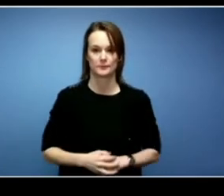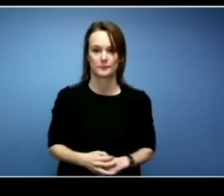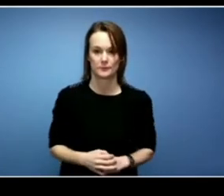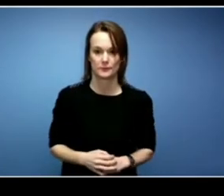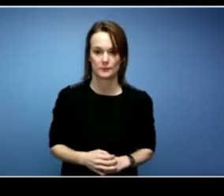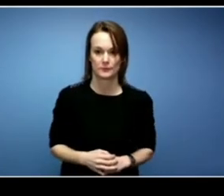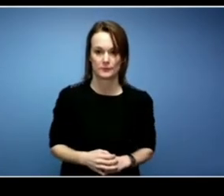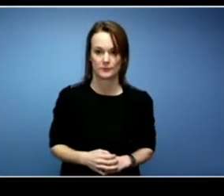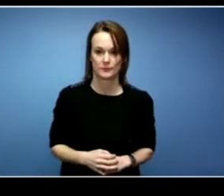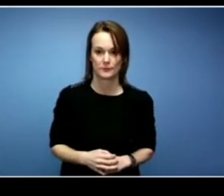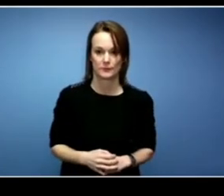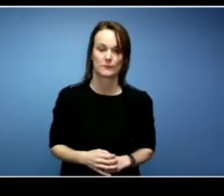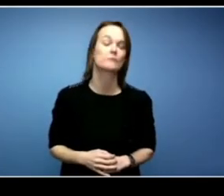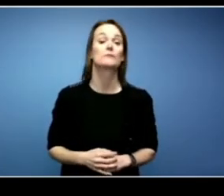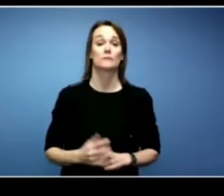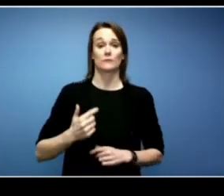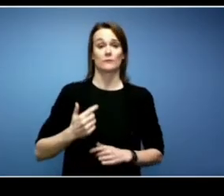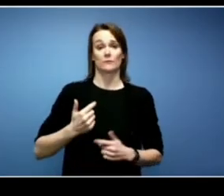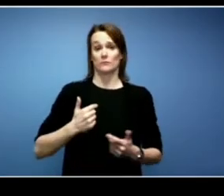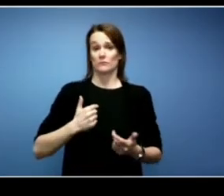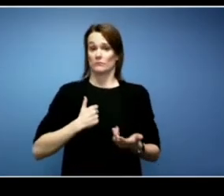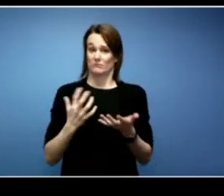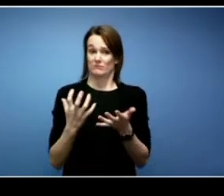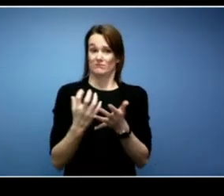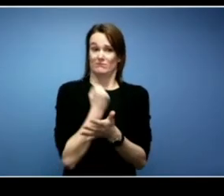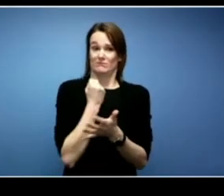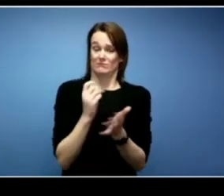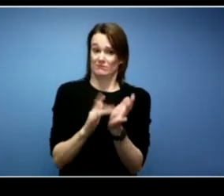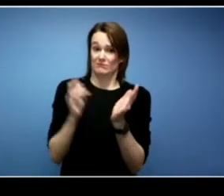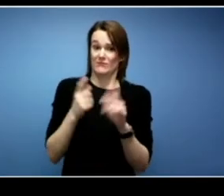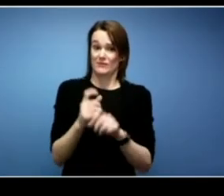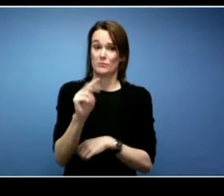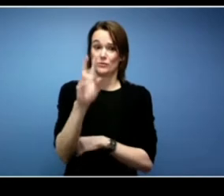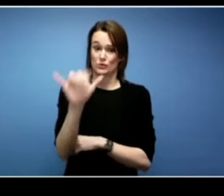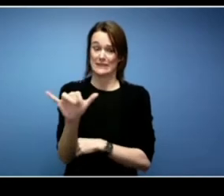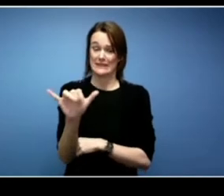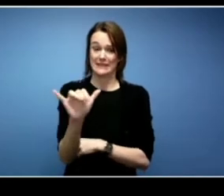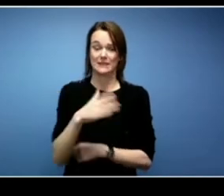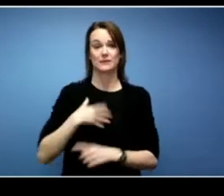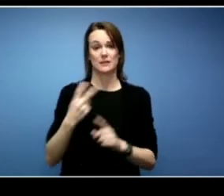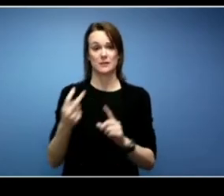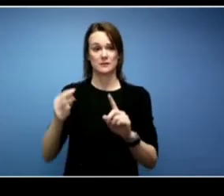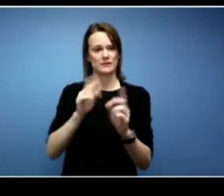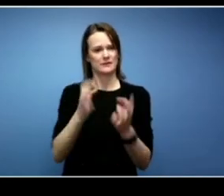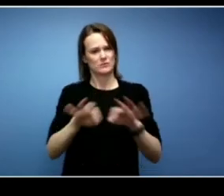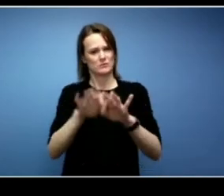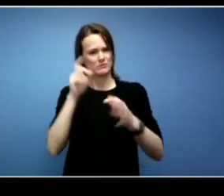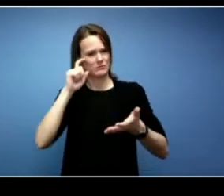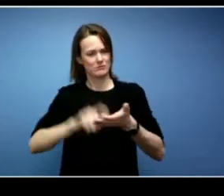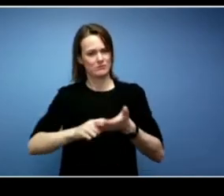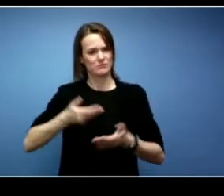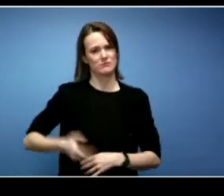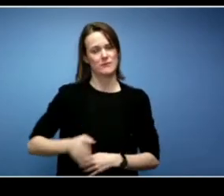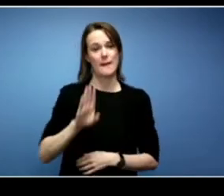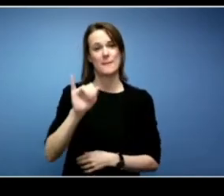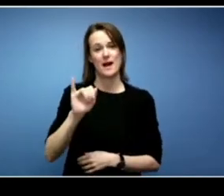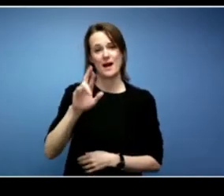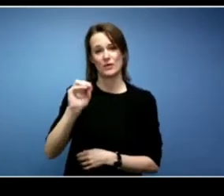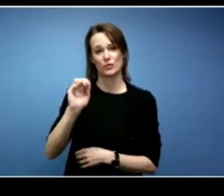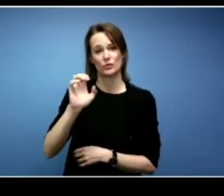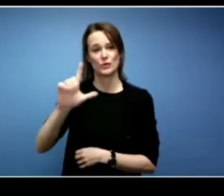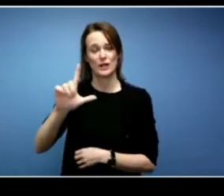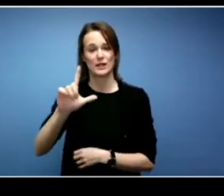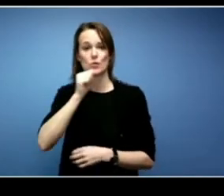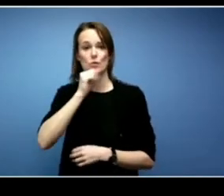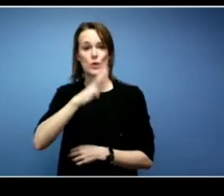also want to personally state the significance of this acknowledgement from my perspective as a biracial woman with lineage to the Black Nova